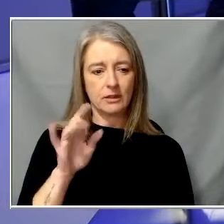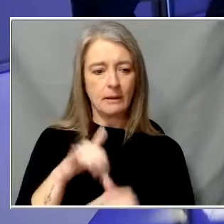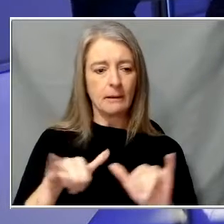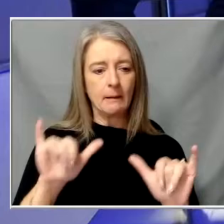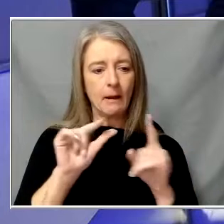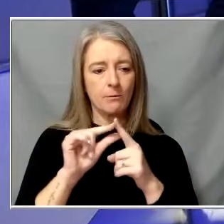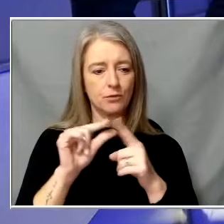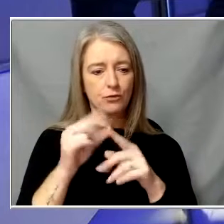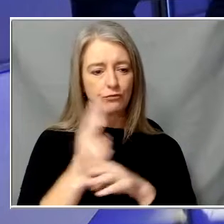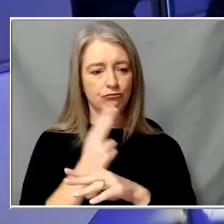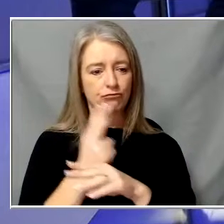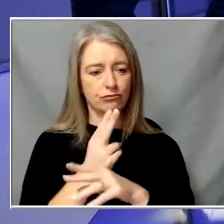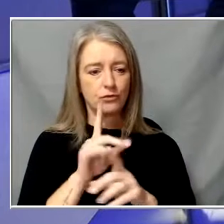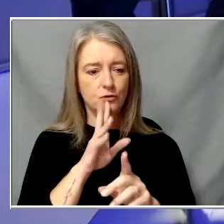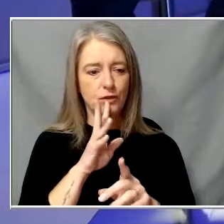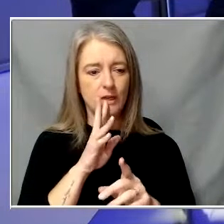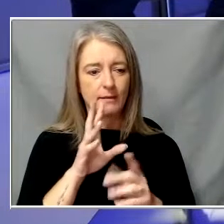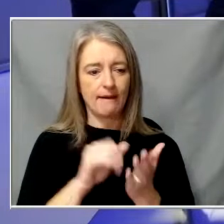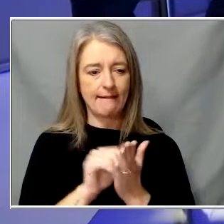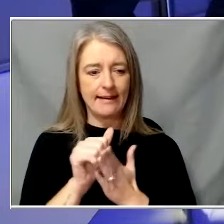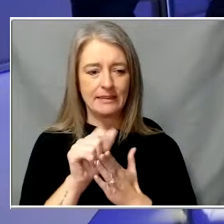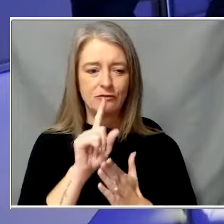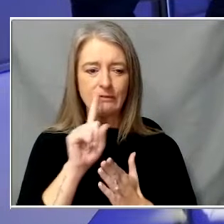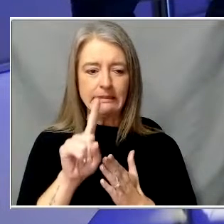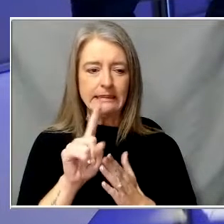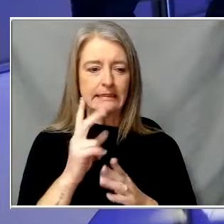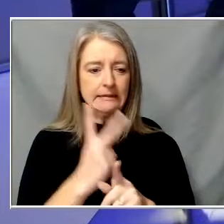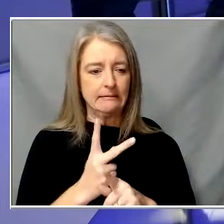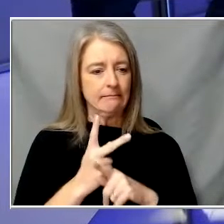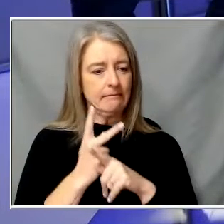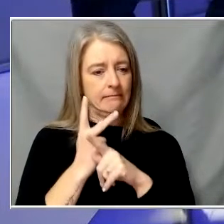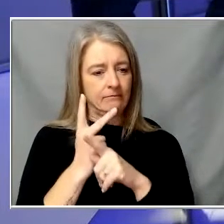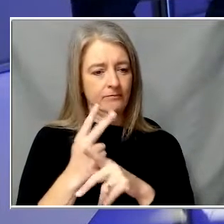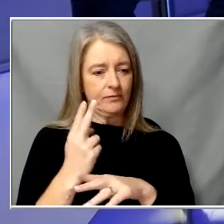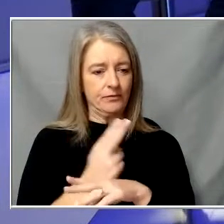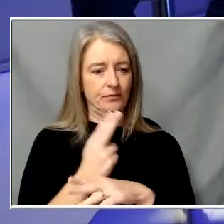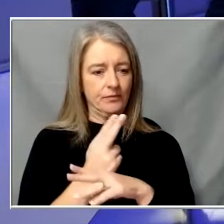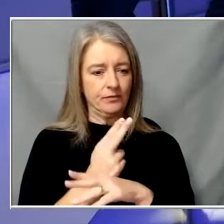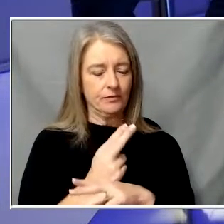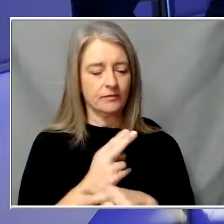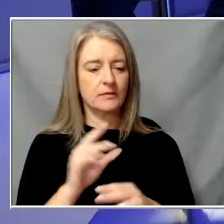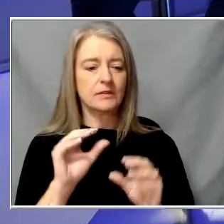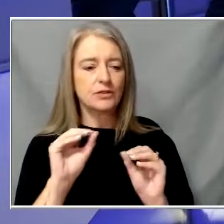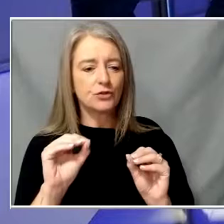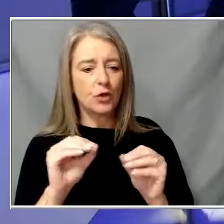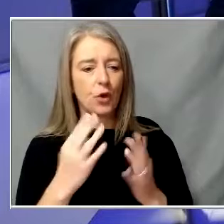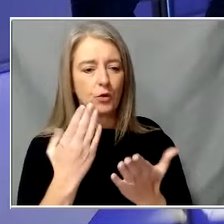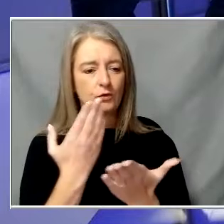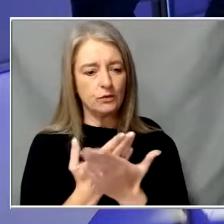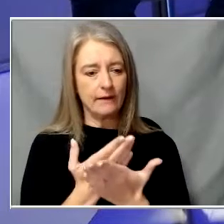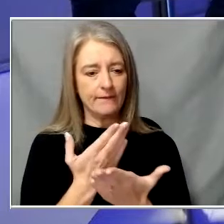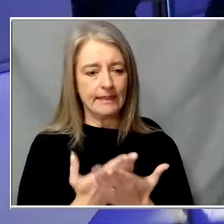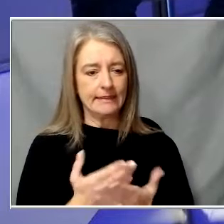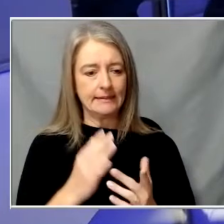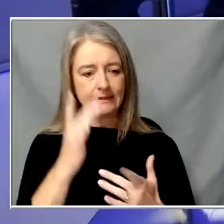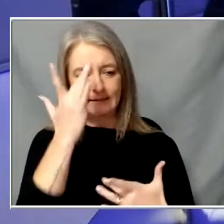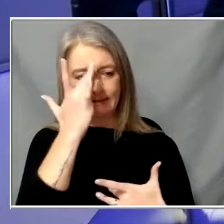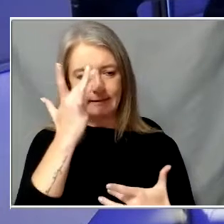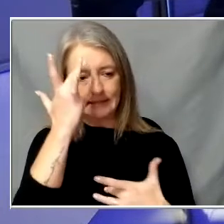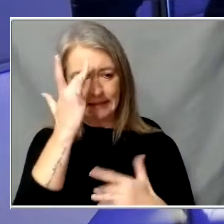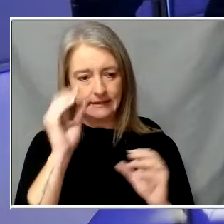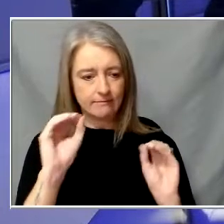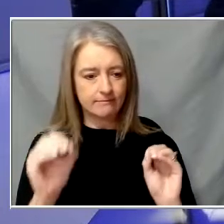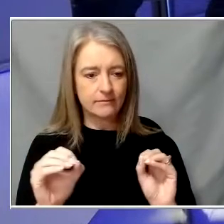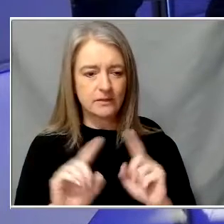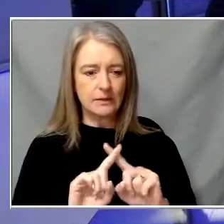cancer, but you say that as a slippery slope. We need to use the term no evidence of disease. Why is it so important, Dr. Sun, to understand the